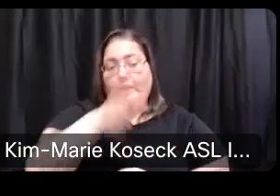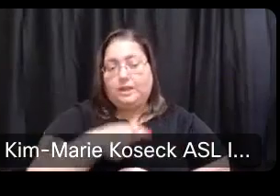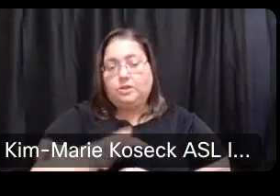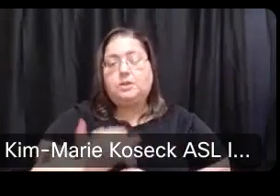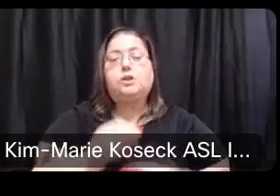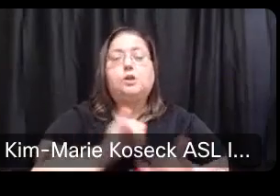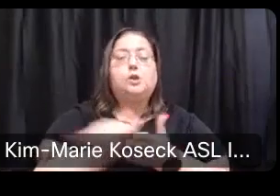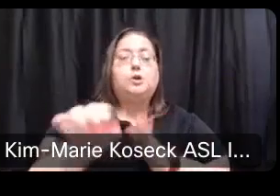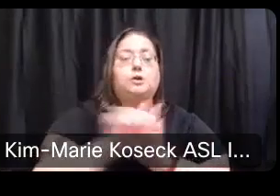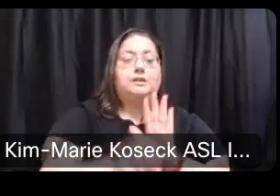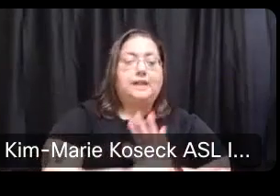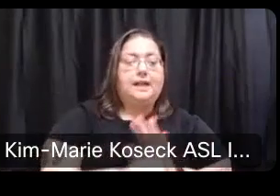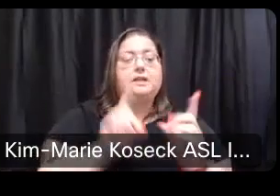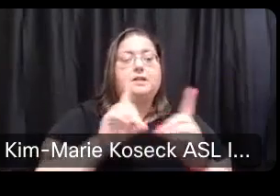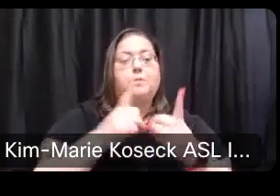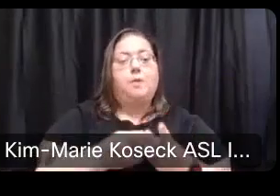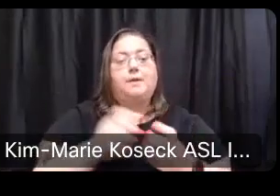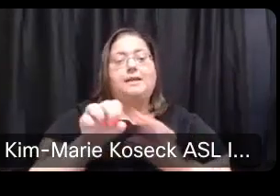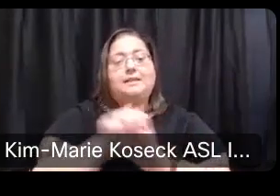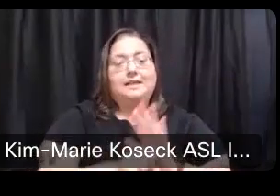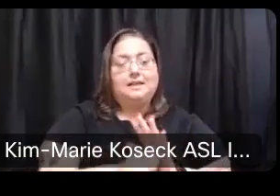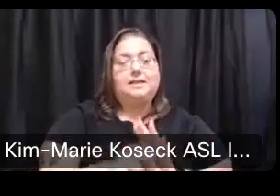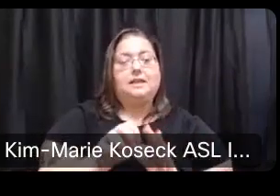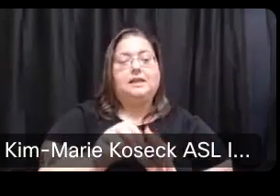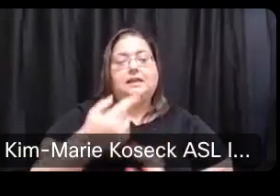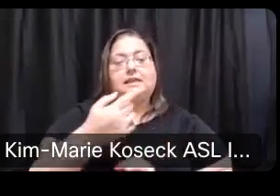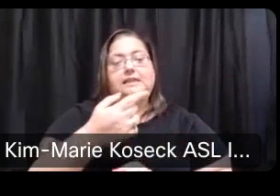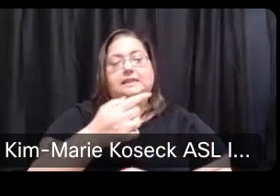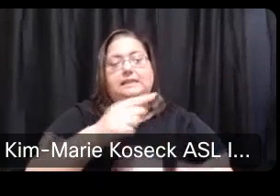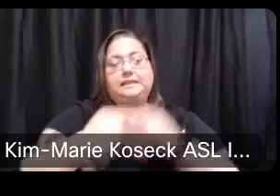York State Department of State Geographic Information Gateway.